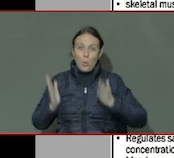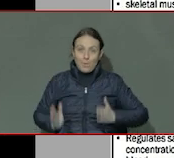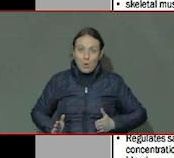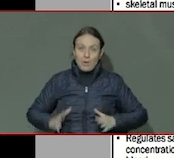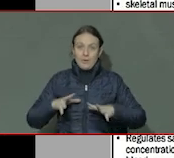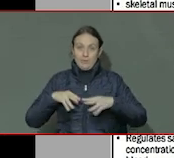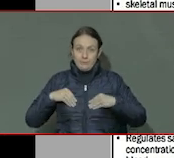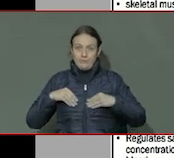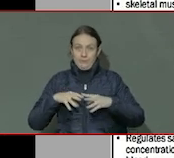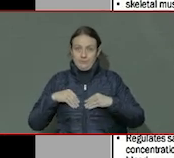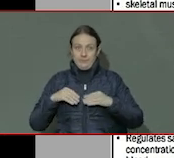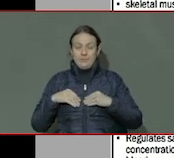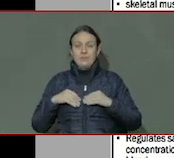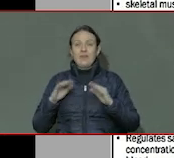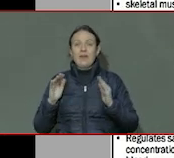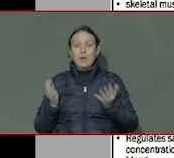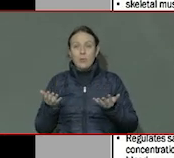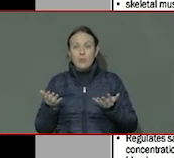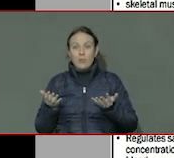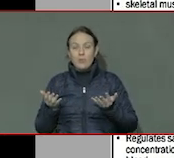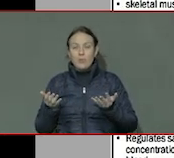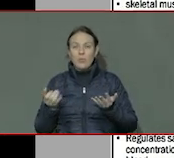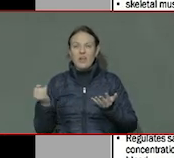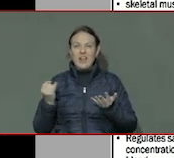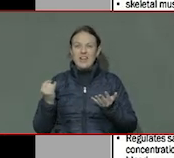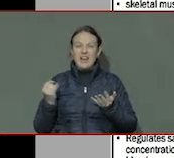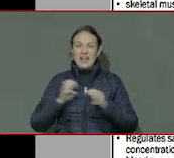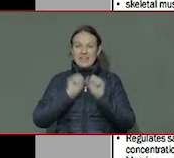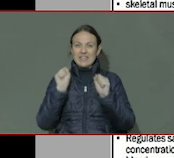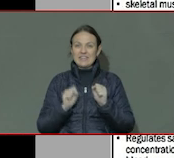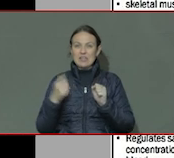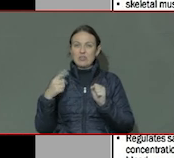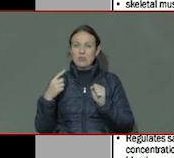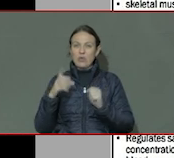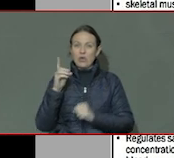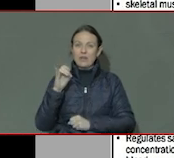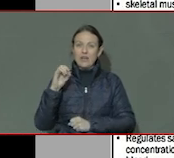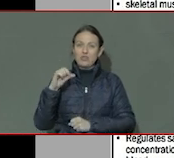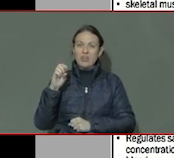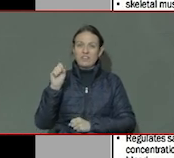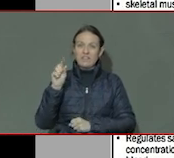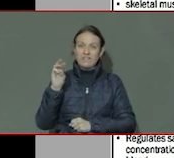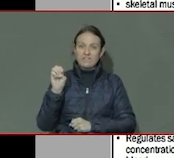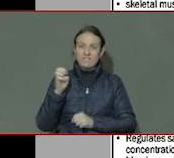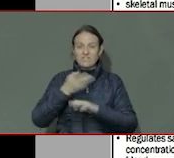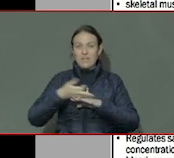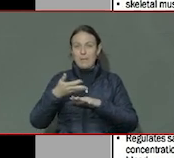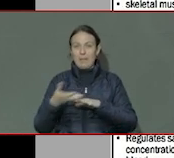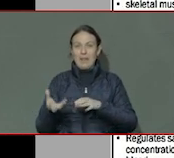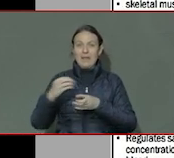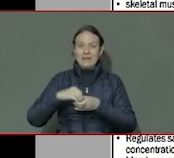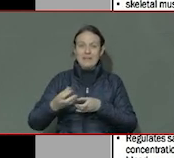We absorb it inside our digestive system, we reabsorb it into the bloodstream. Please make sure about the